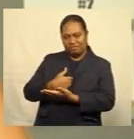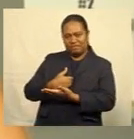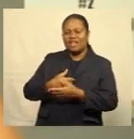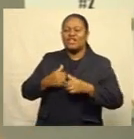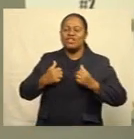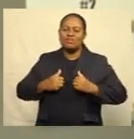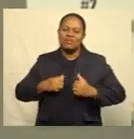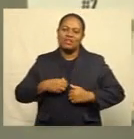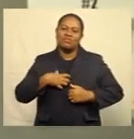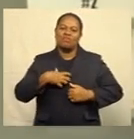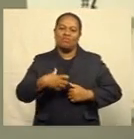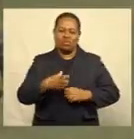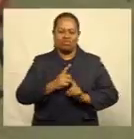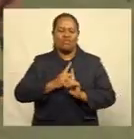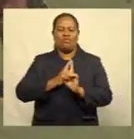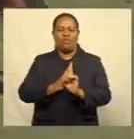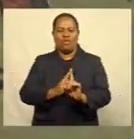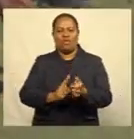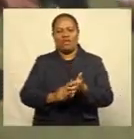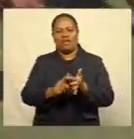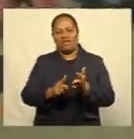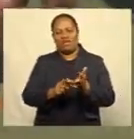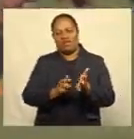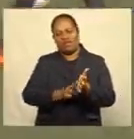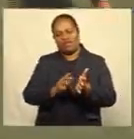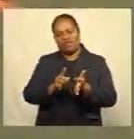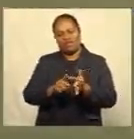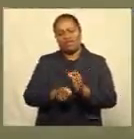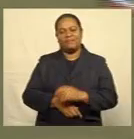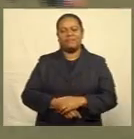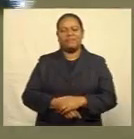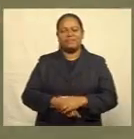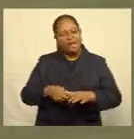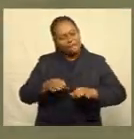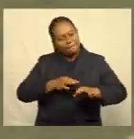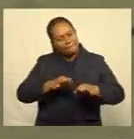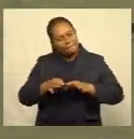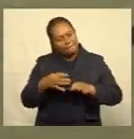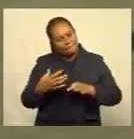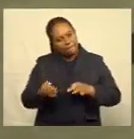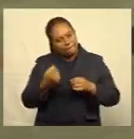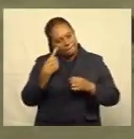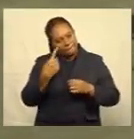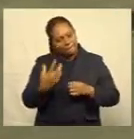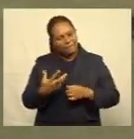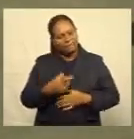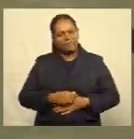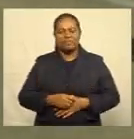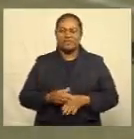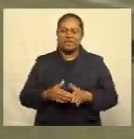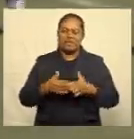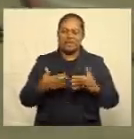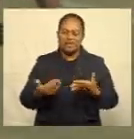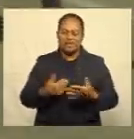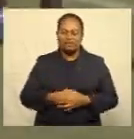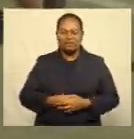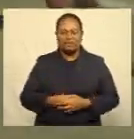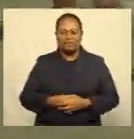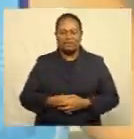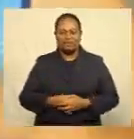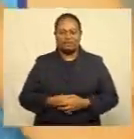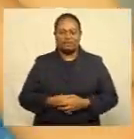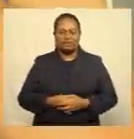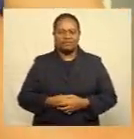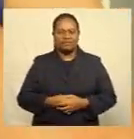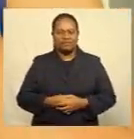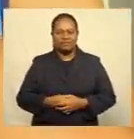try and become like him, I guess. With his plans already mapped, Algar says it's just a matter of executing them. Yeah,